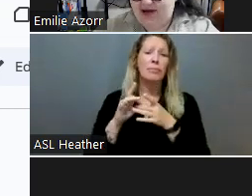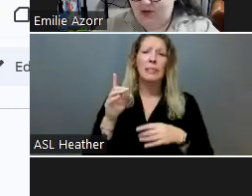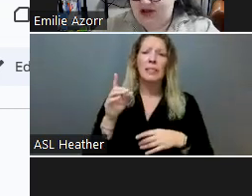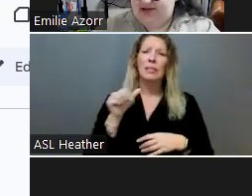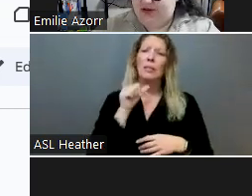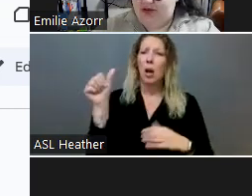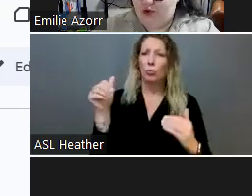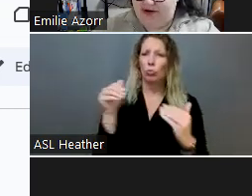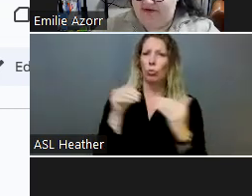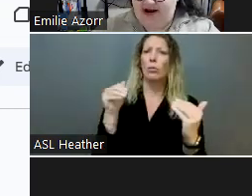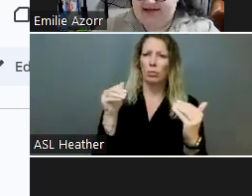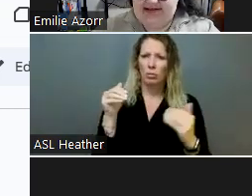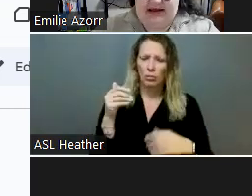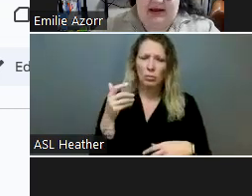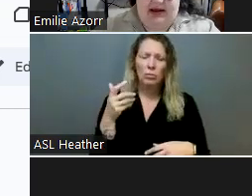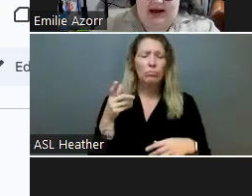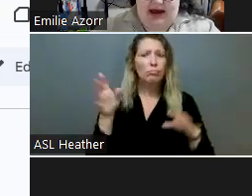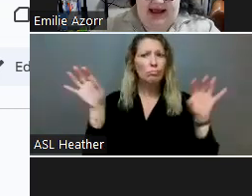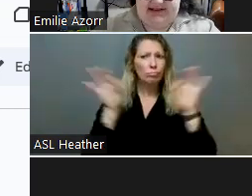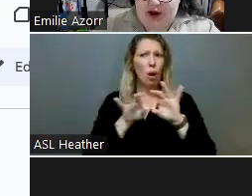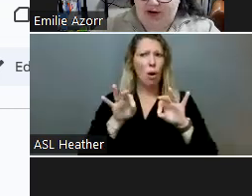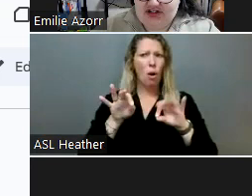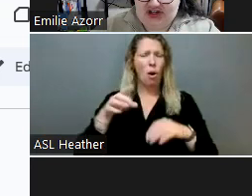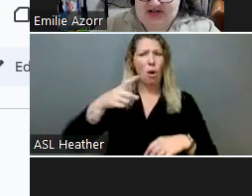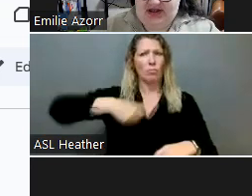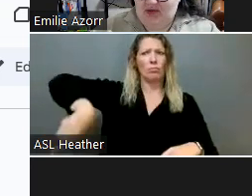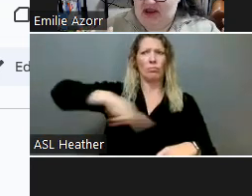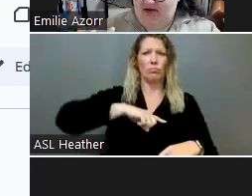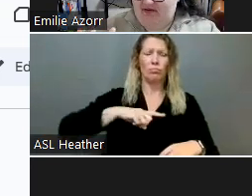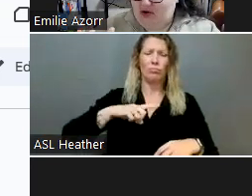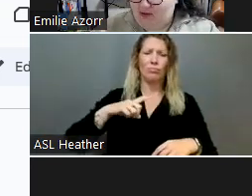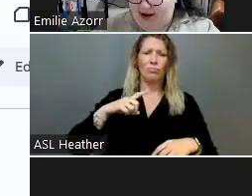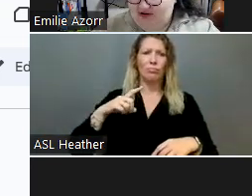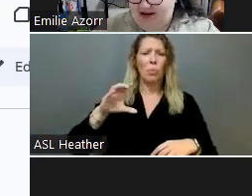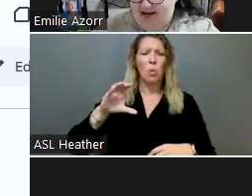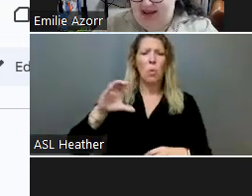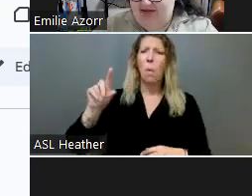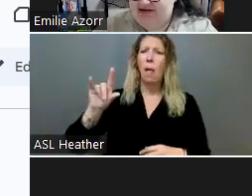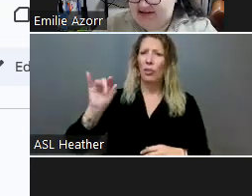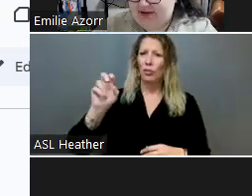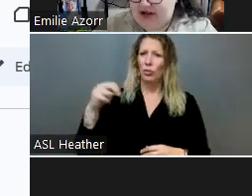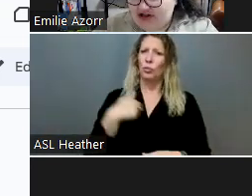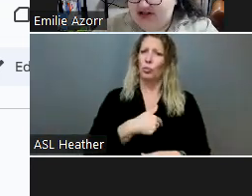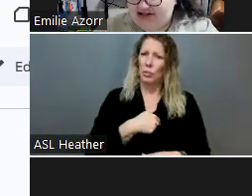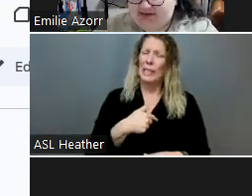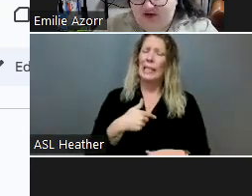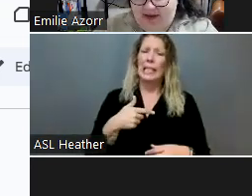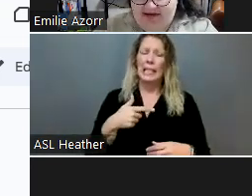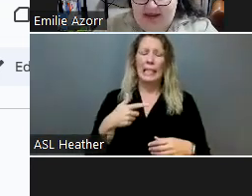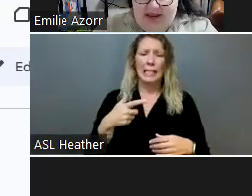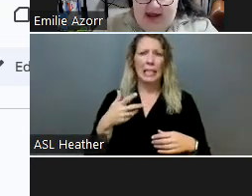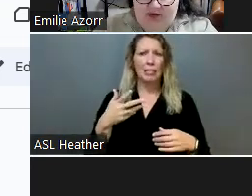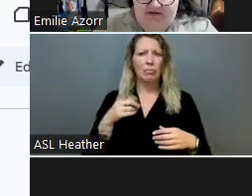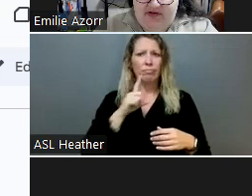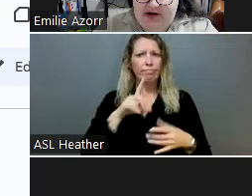Once again, it's really important for us as a coalition that we feel grounded in the disability justice